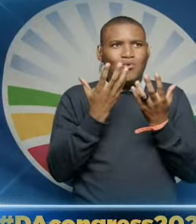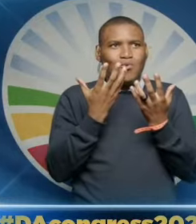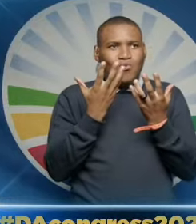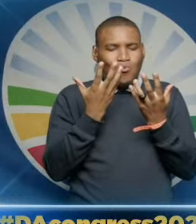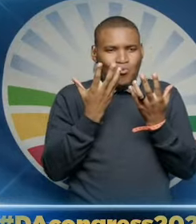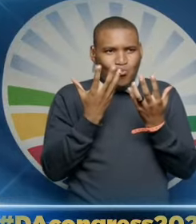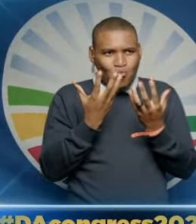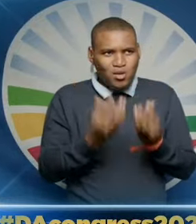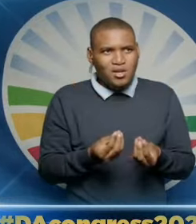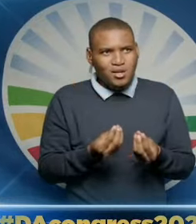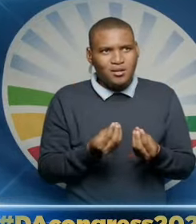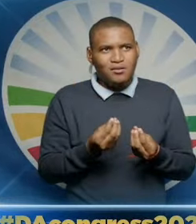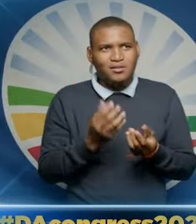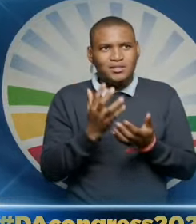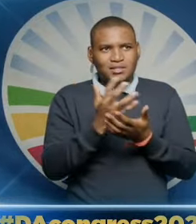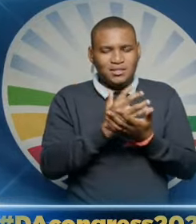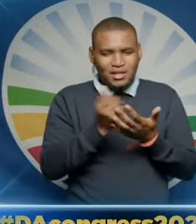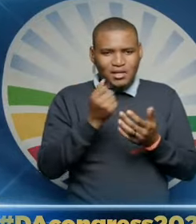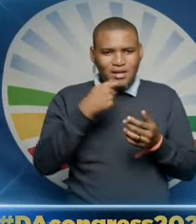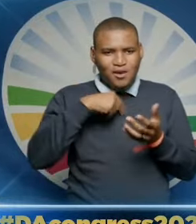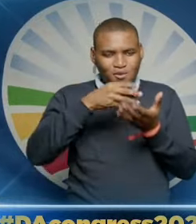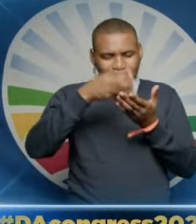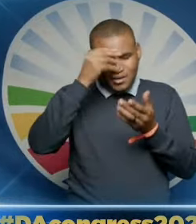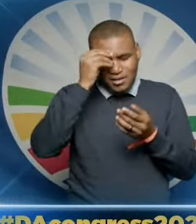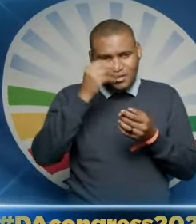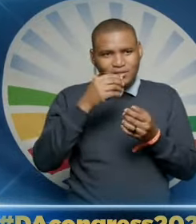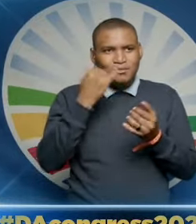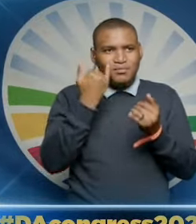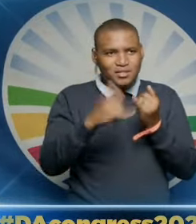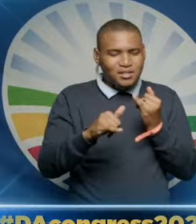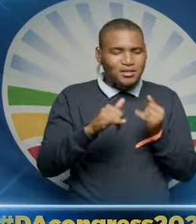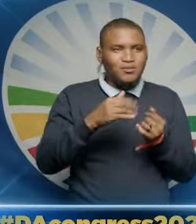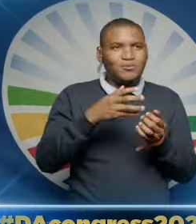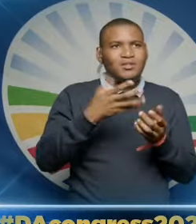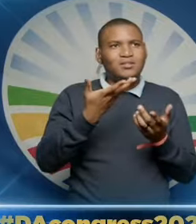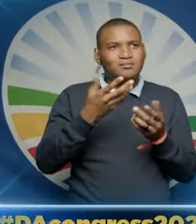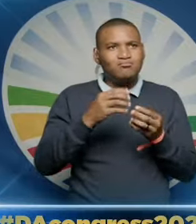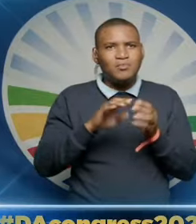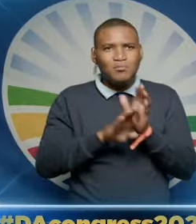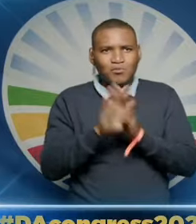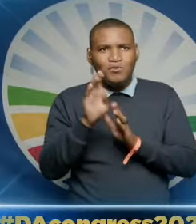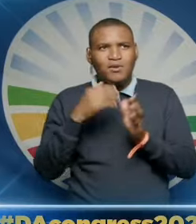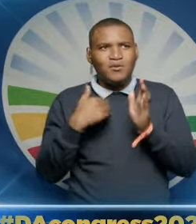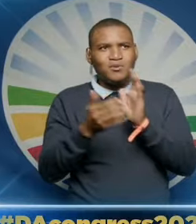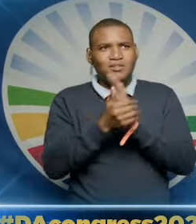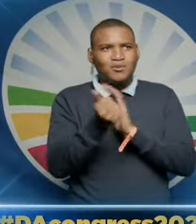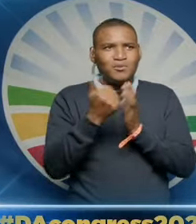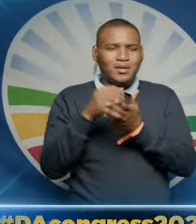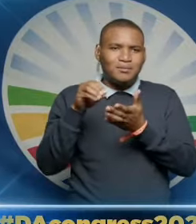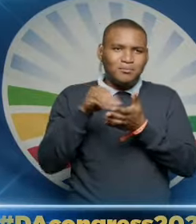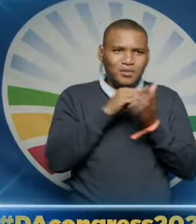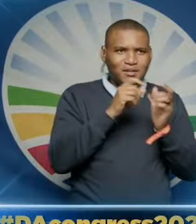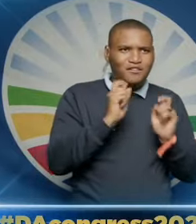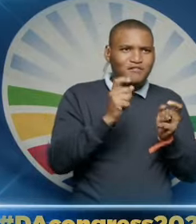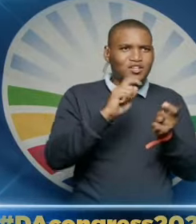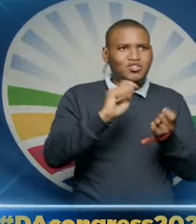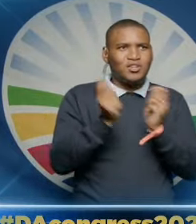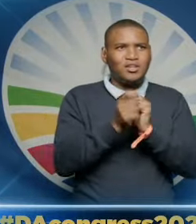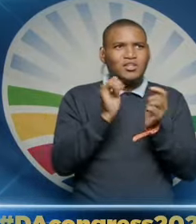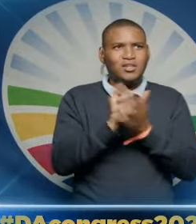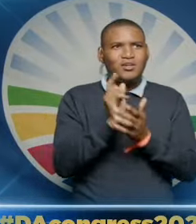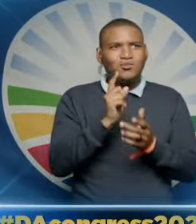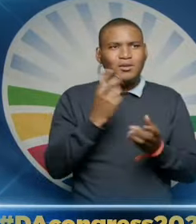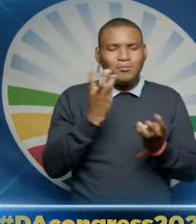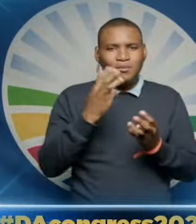done. We've taken our mistakes, we've learned from them, we've honed our skills, and we can bring rapid change to our country, which is what everyone is so